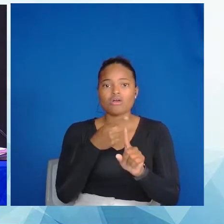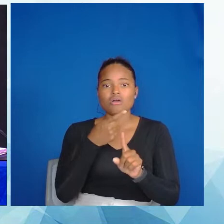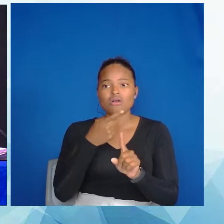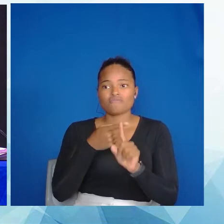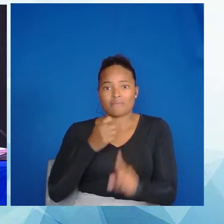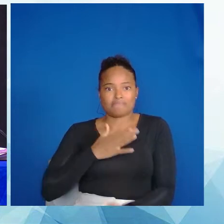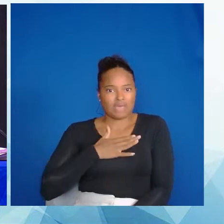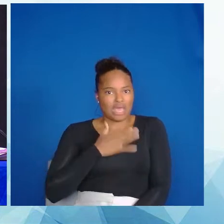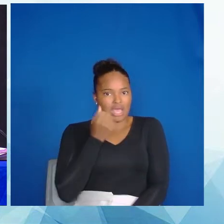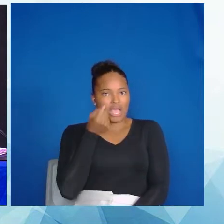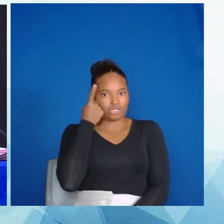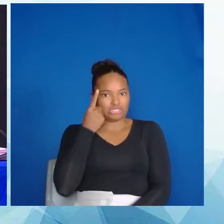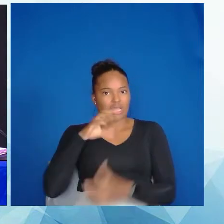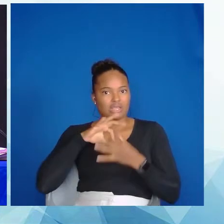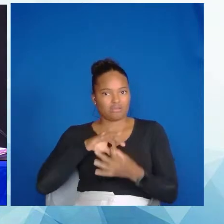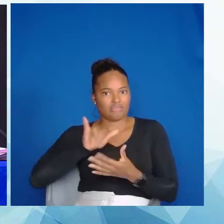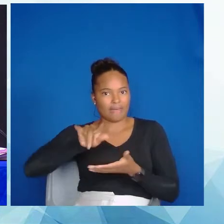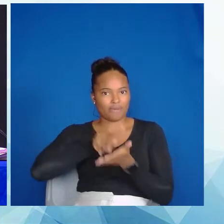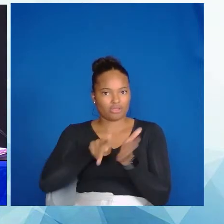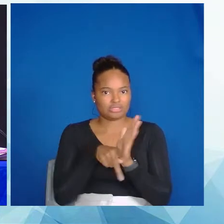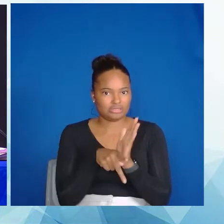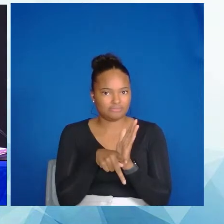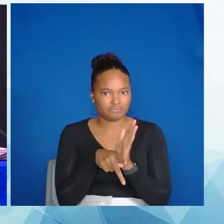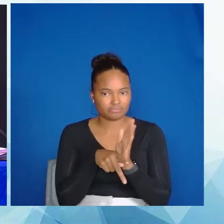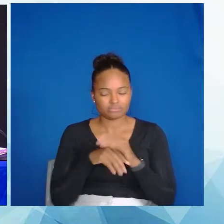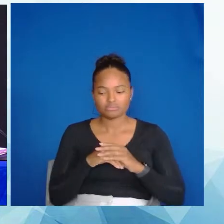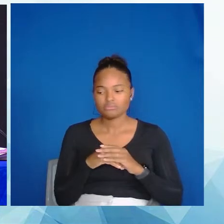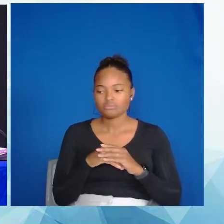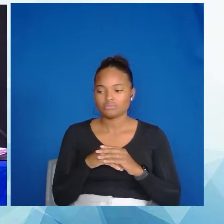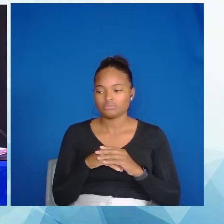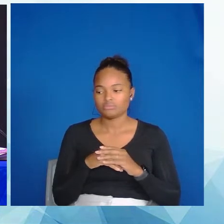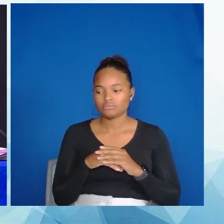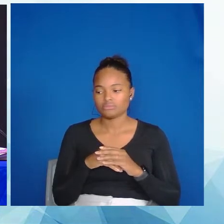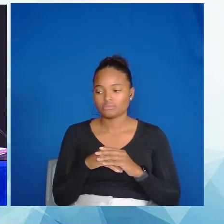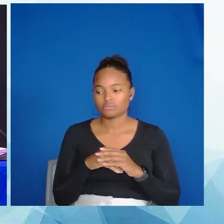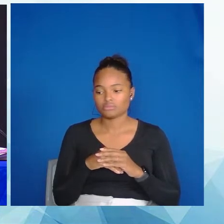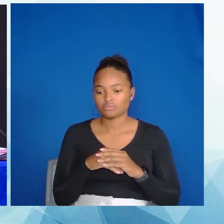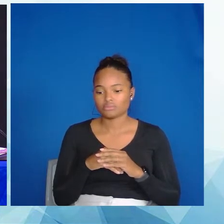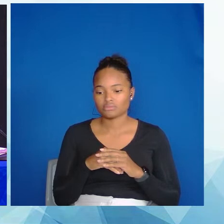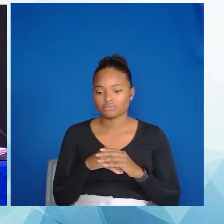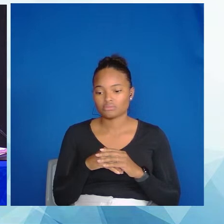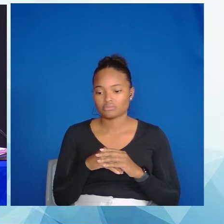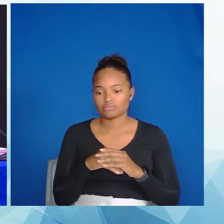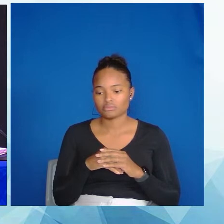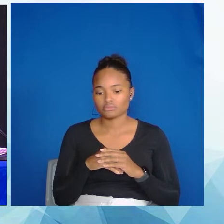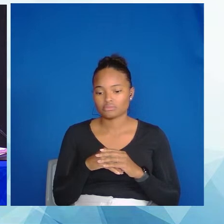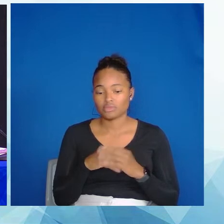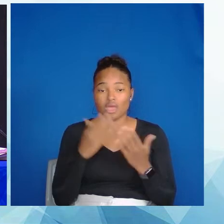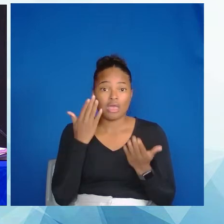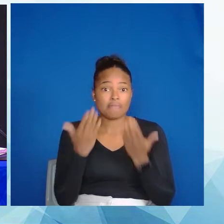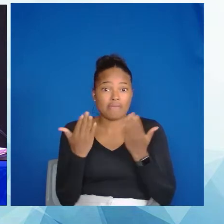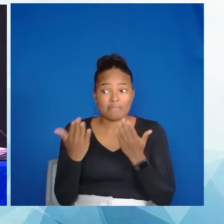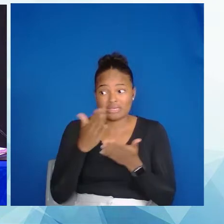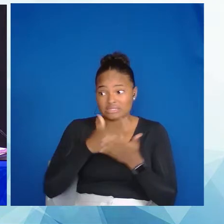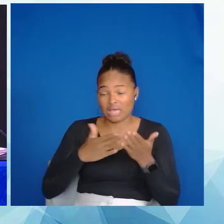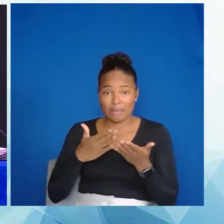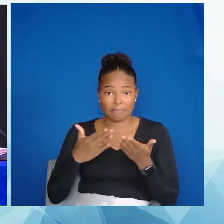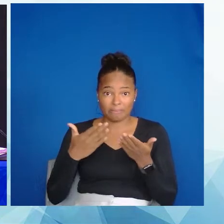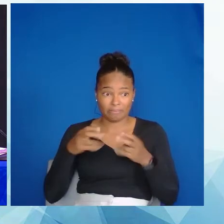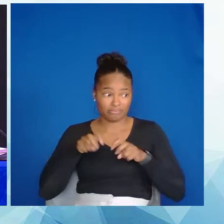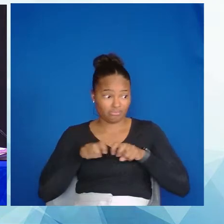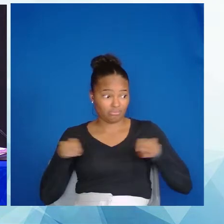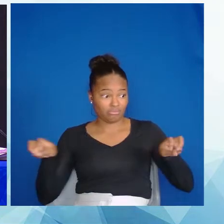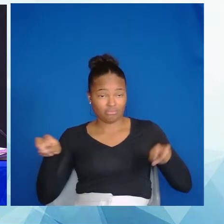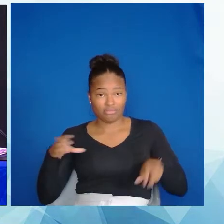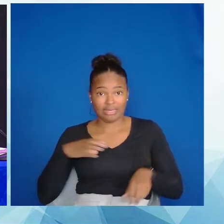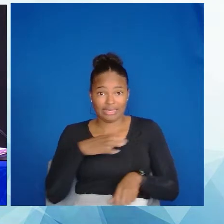policy in general. I don't think, and maybe some of the committee member could speak to this as